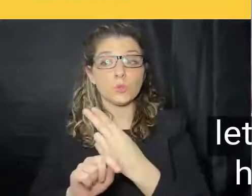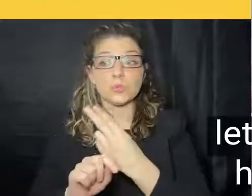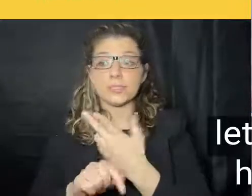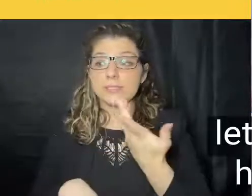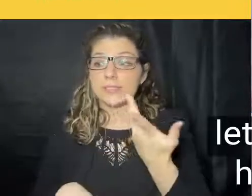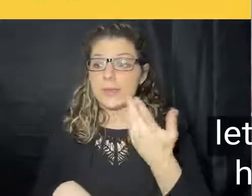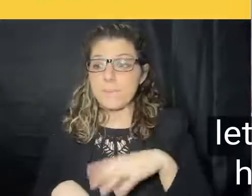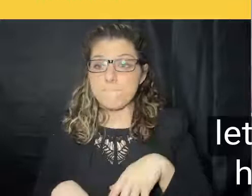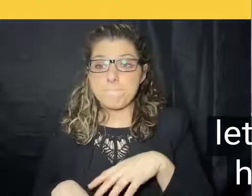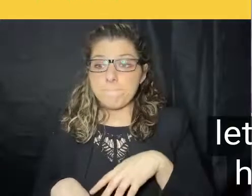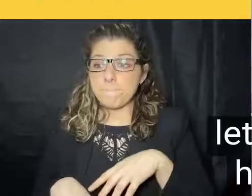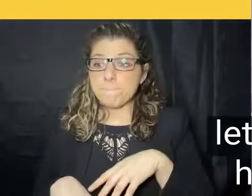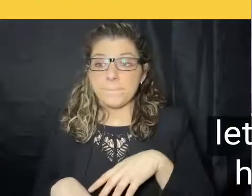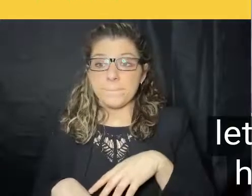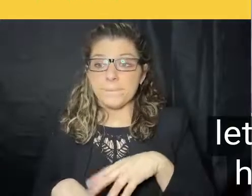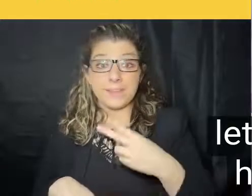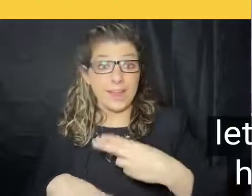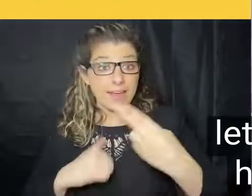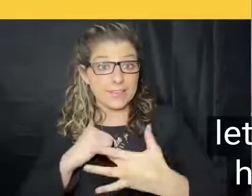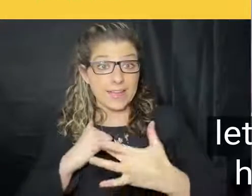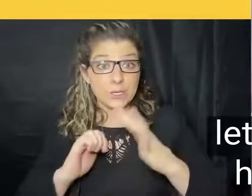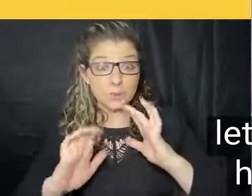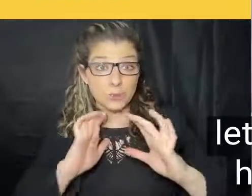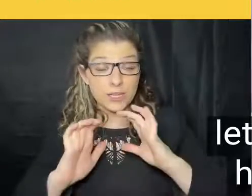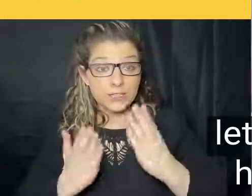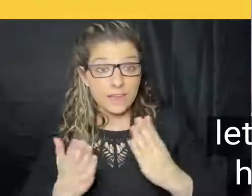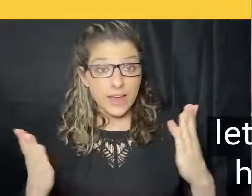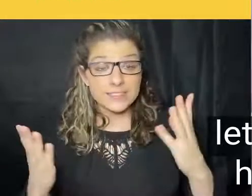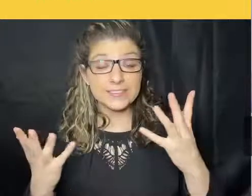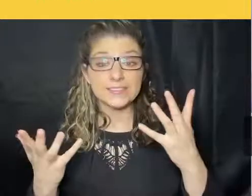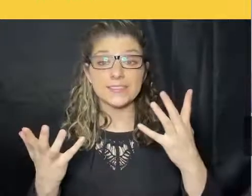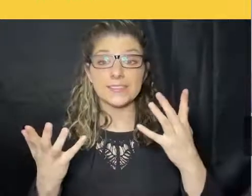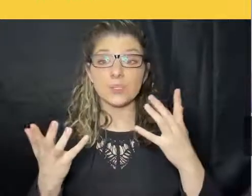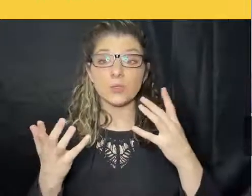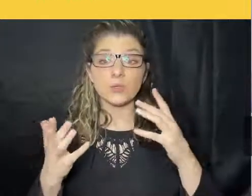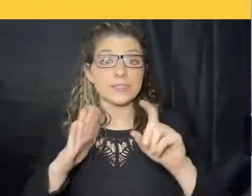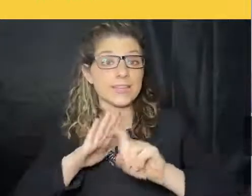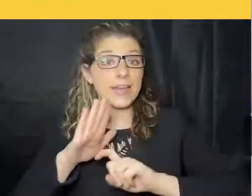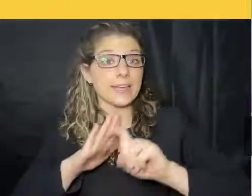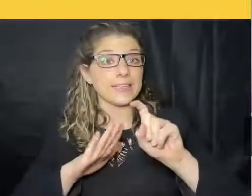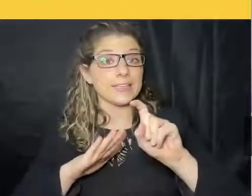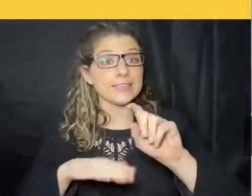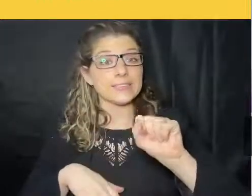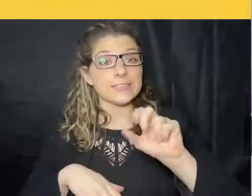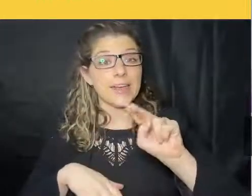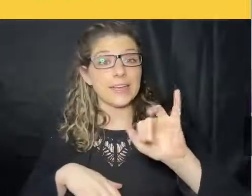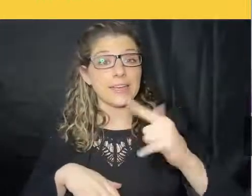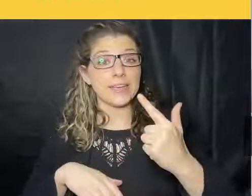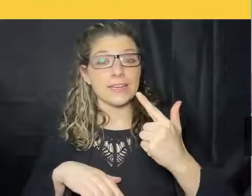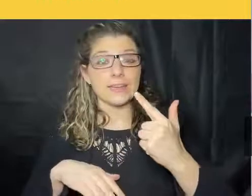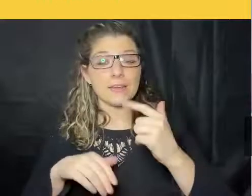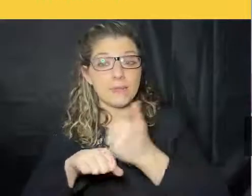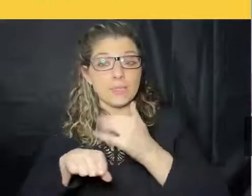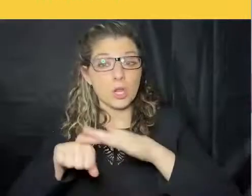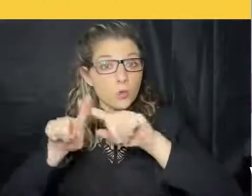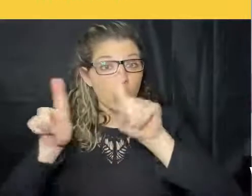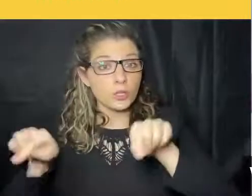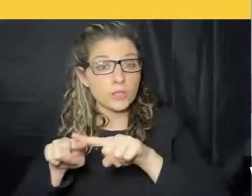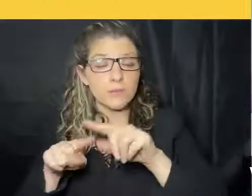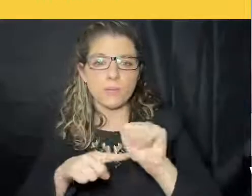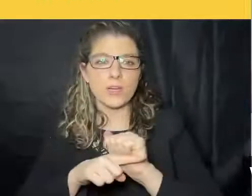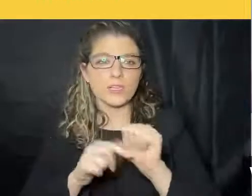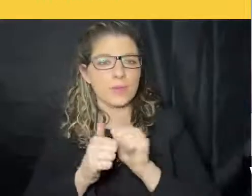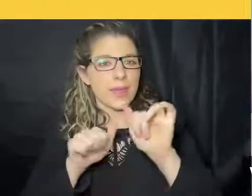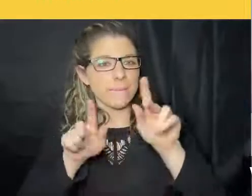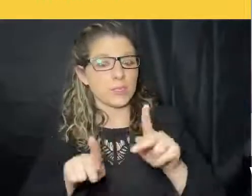who uses a high-tech communication device, and let's say they do scanning on their device by quadrant, then maybe